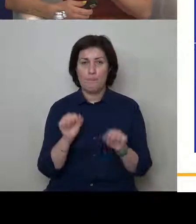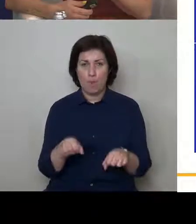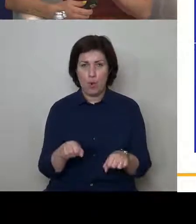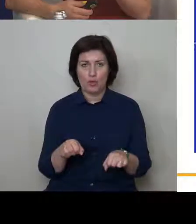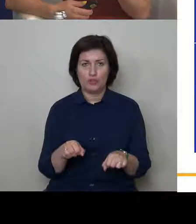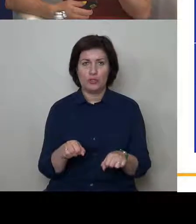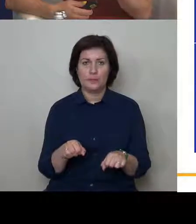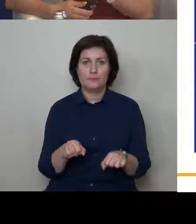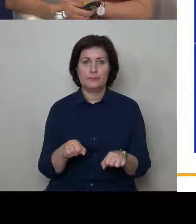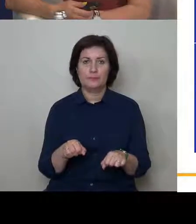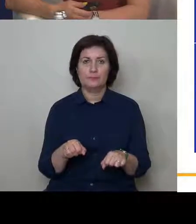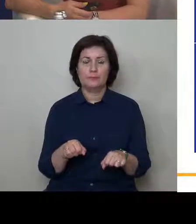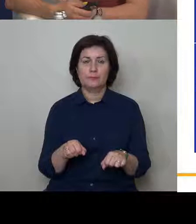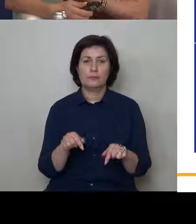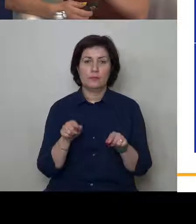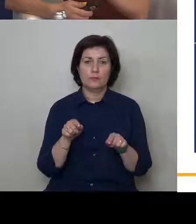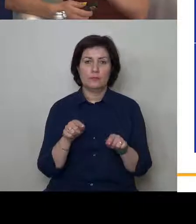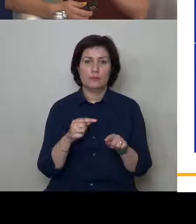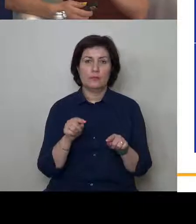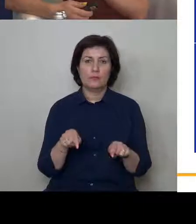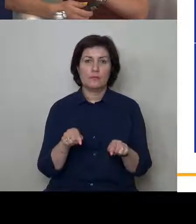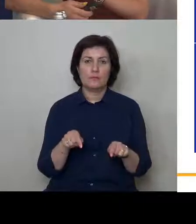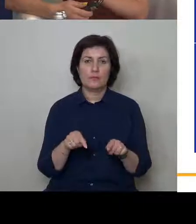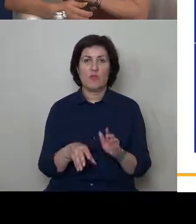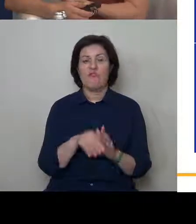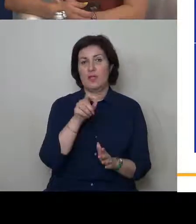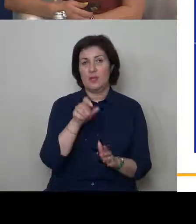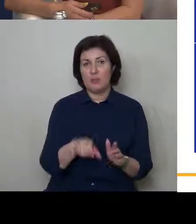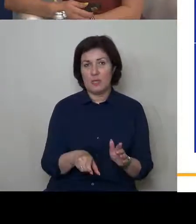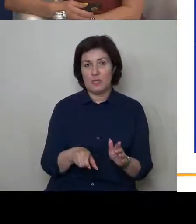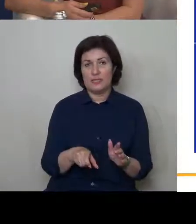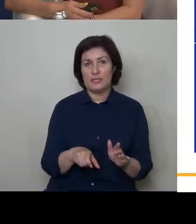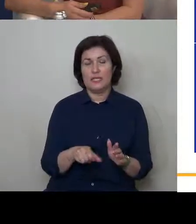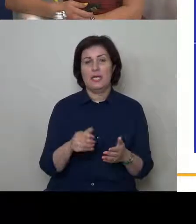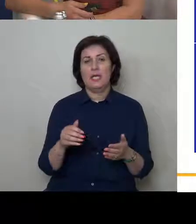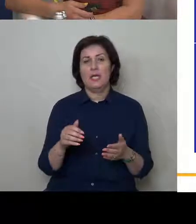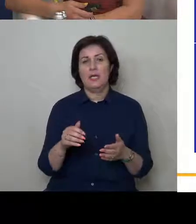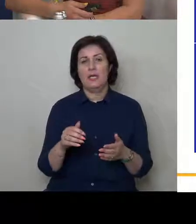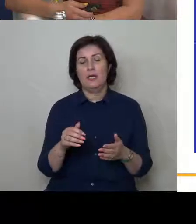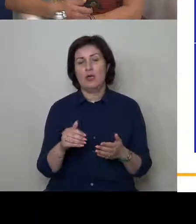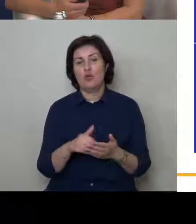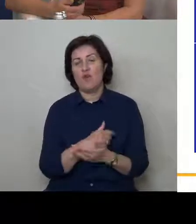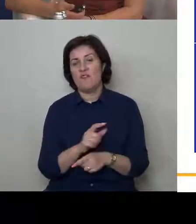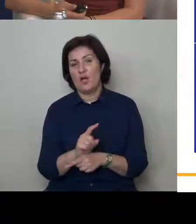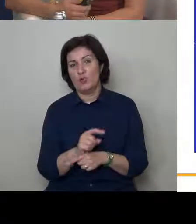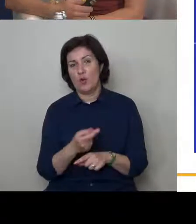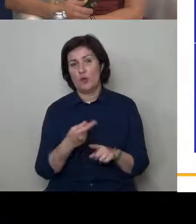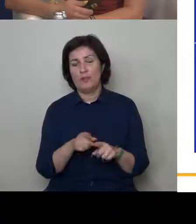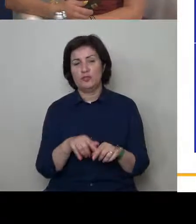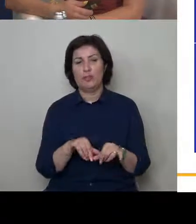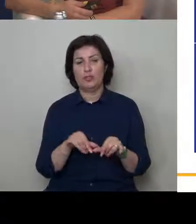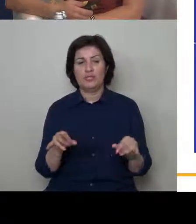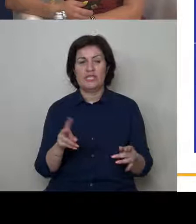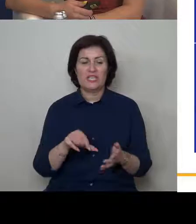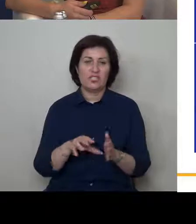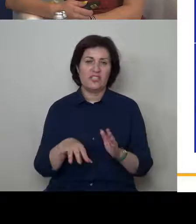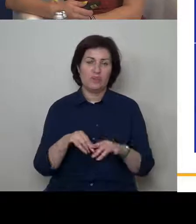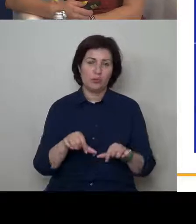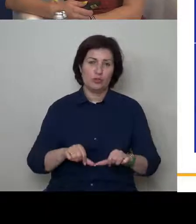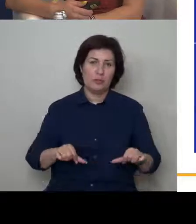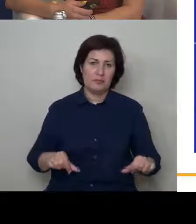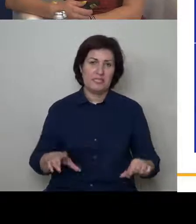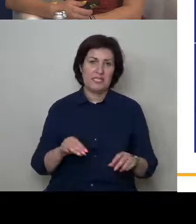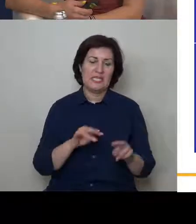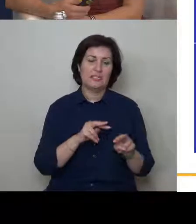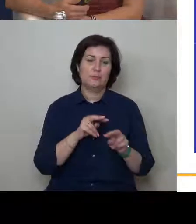So who can be covered by it? It's the voter. The novelty